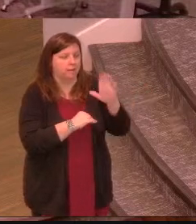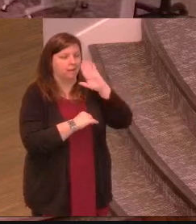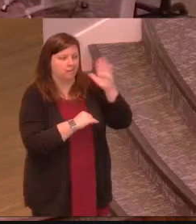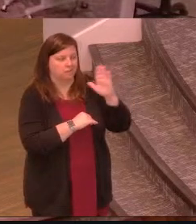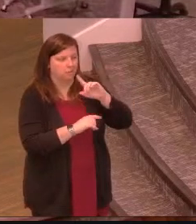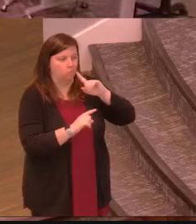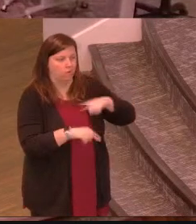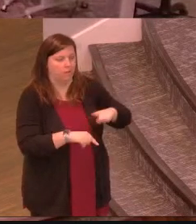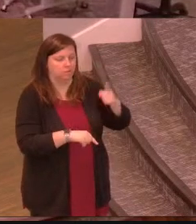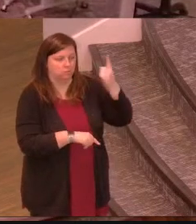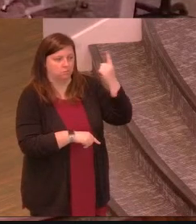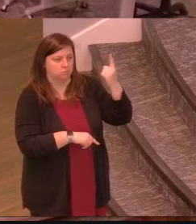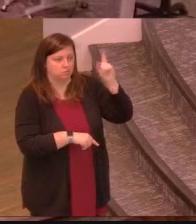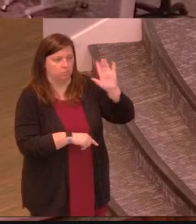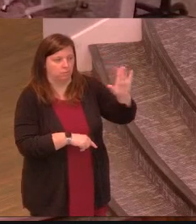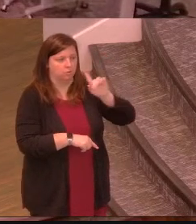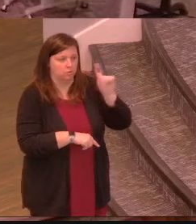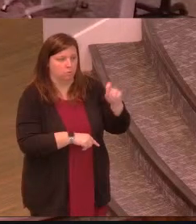calendar.